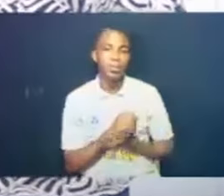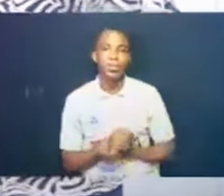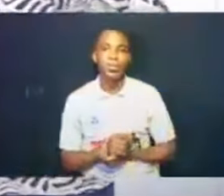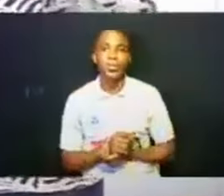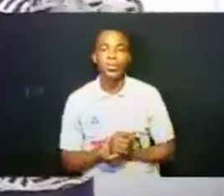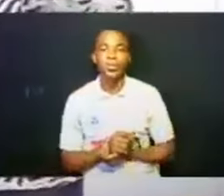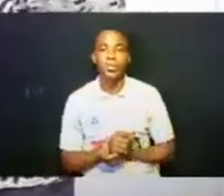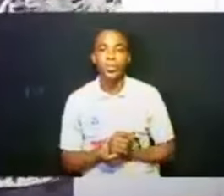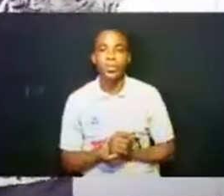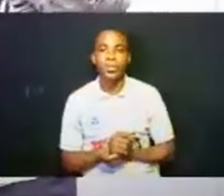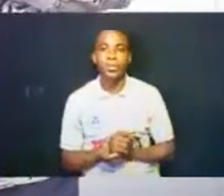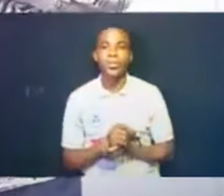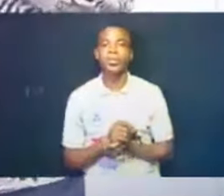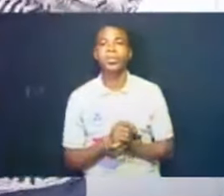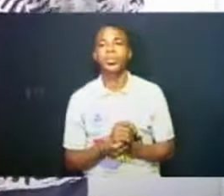so